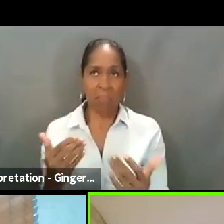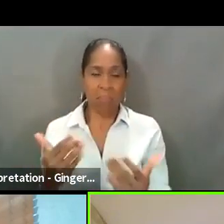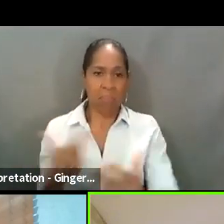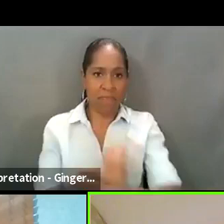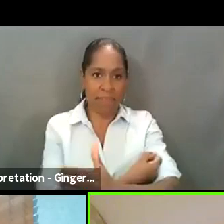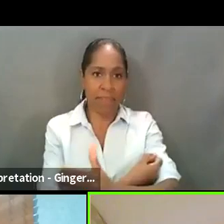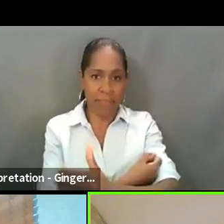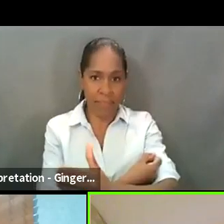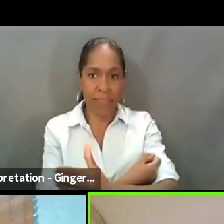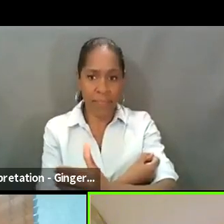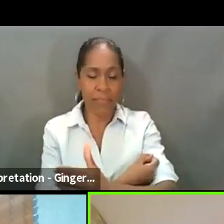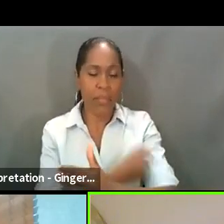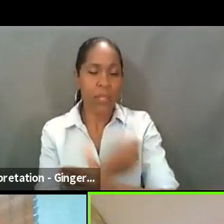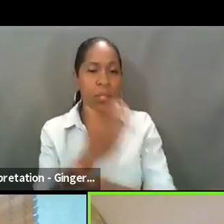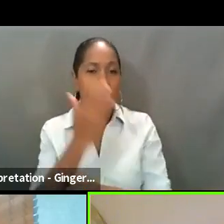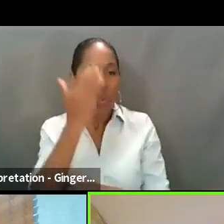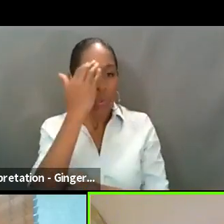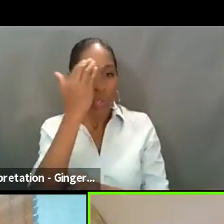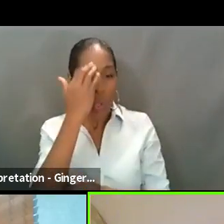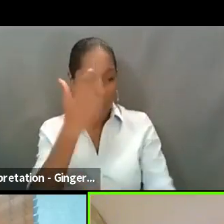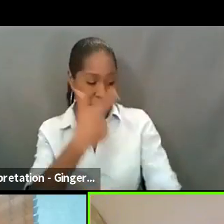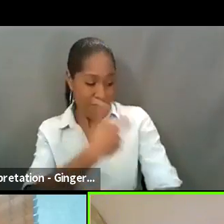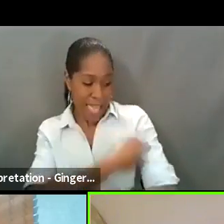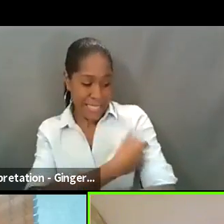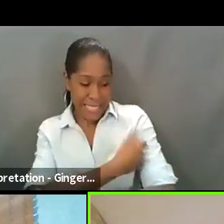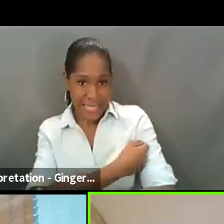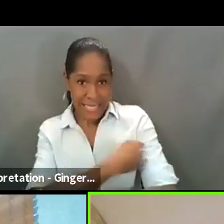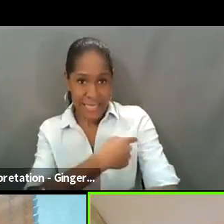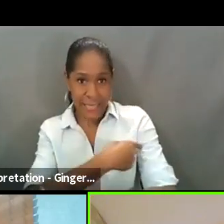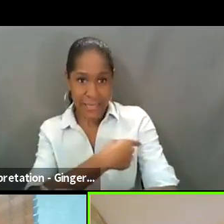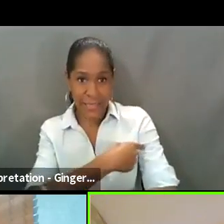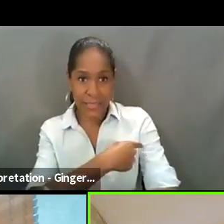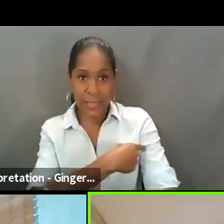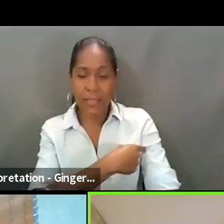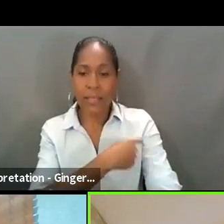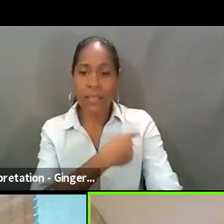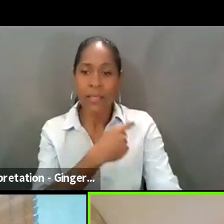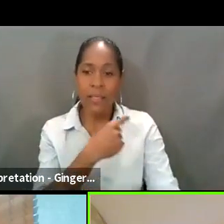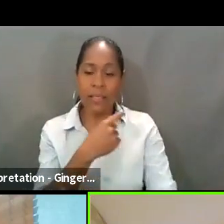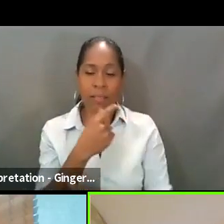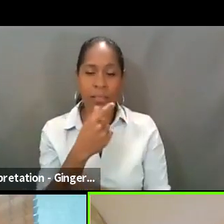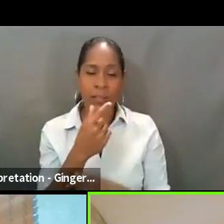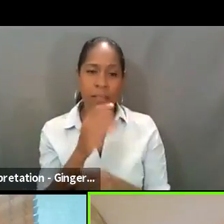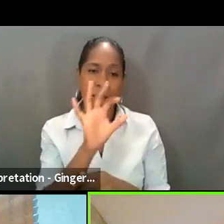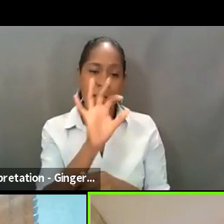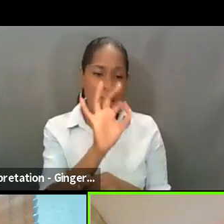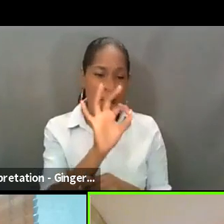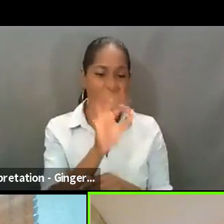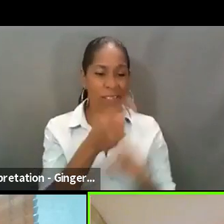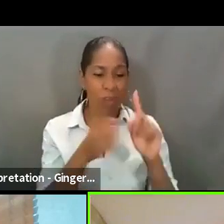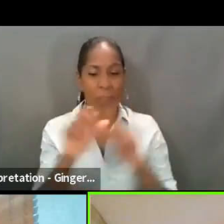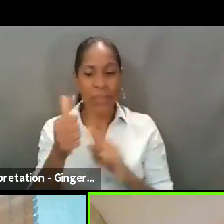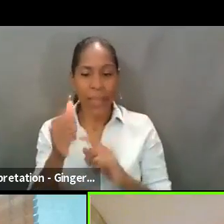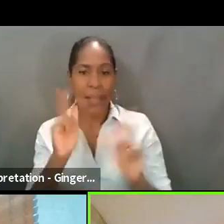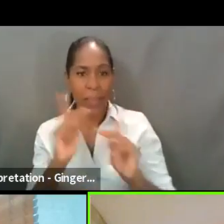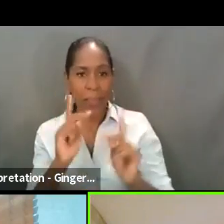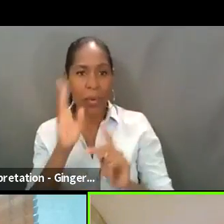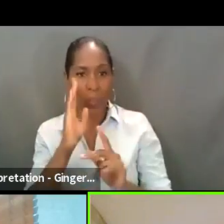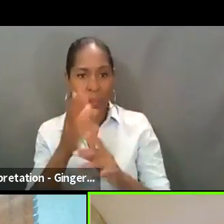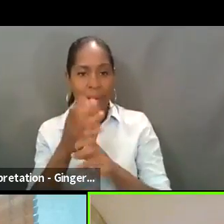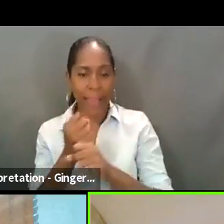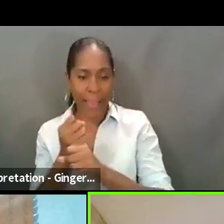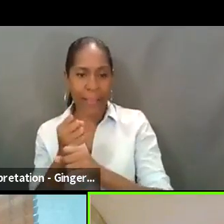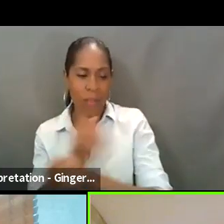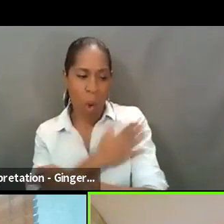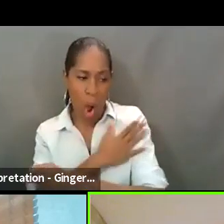Realizing that the vaccine, it's there's, 9 out of 10 people get a sore arm. 50% of people